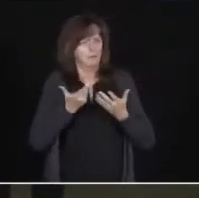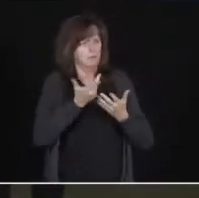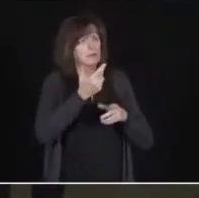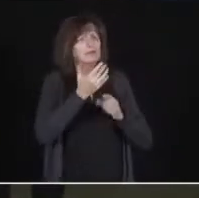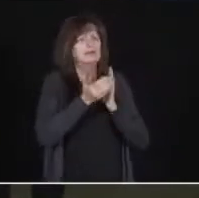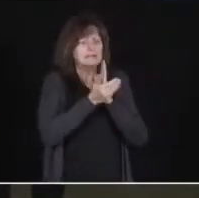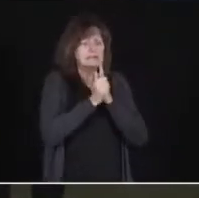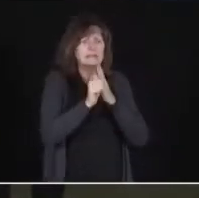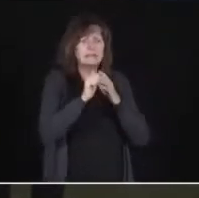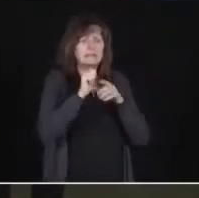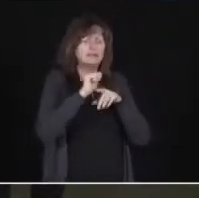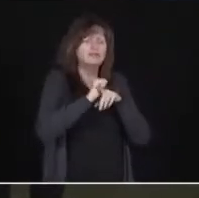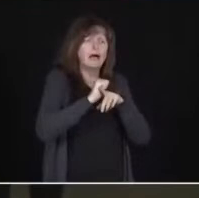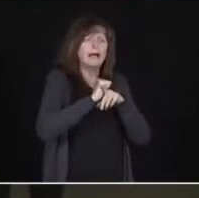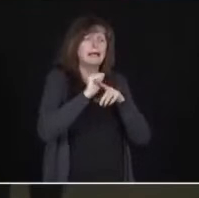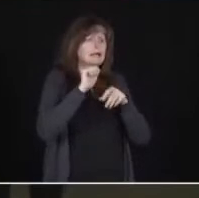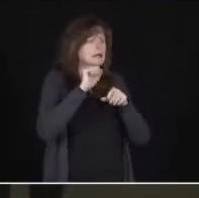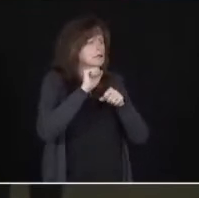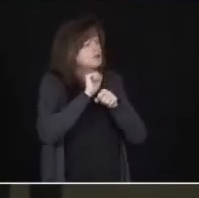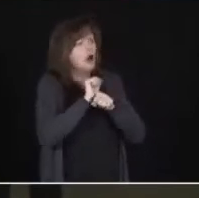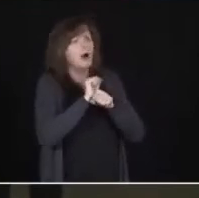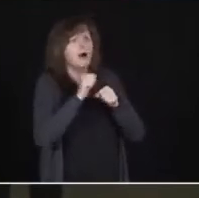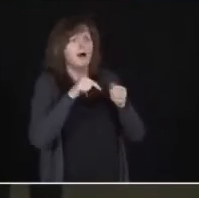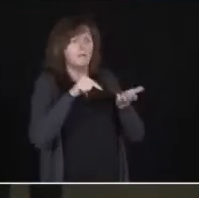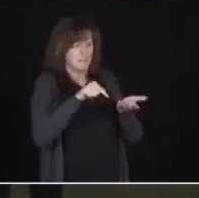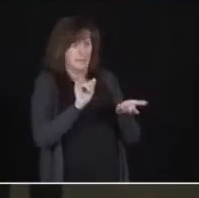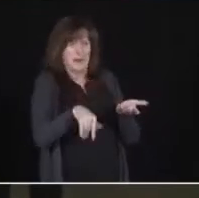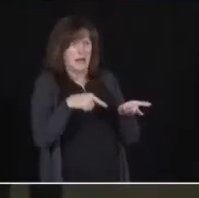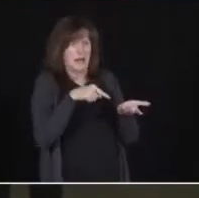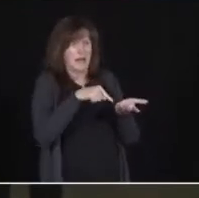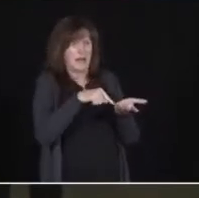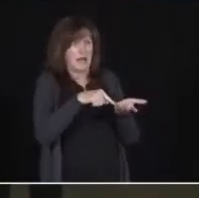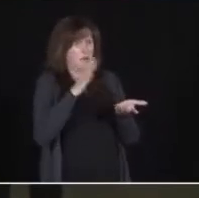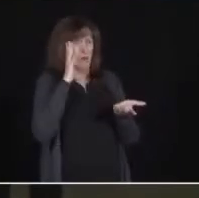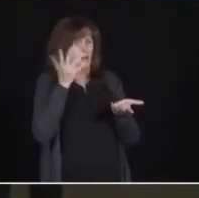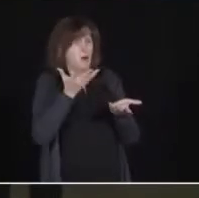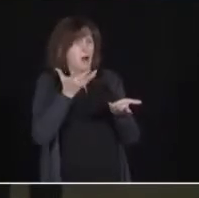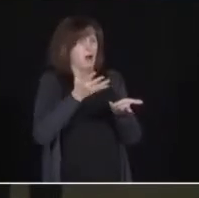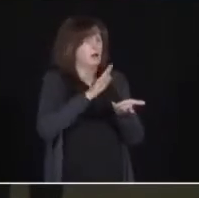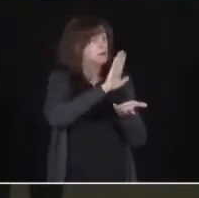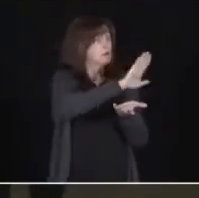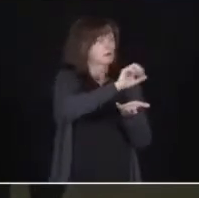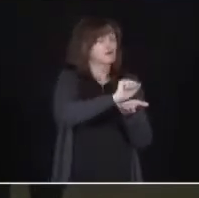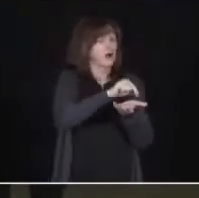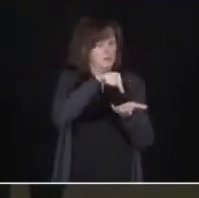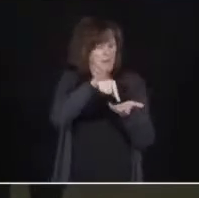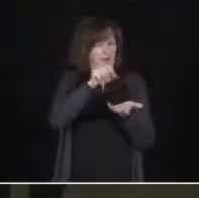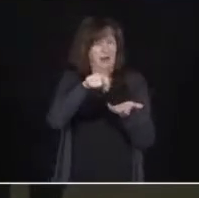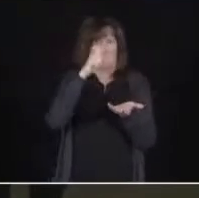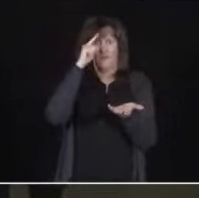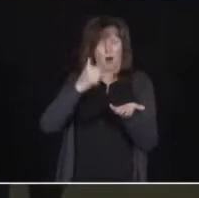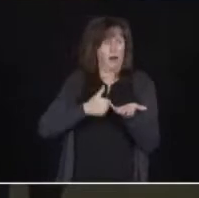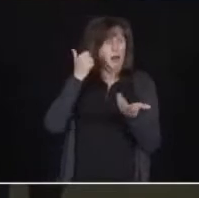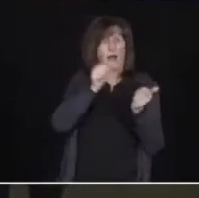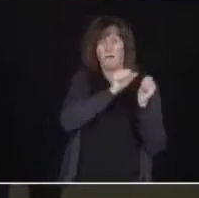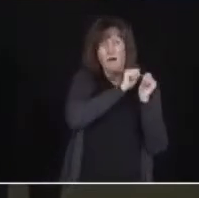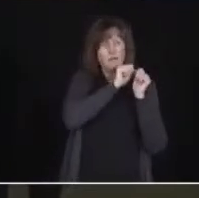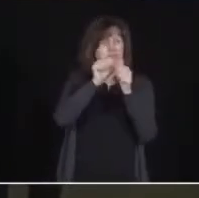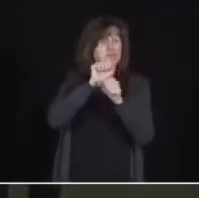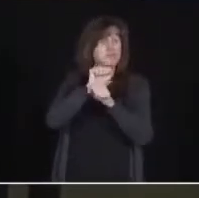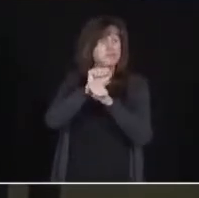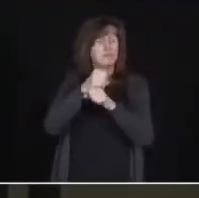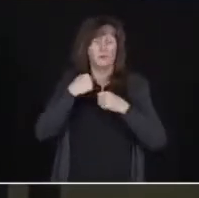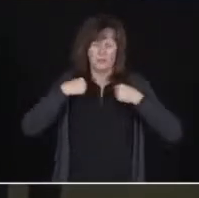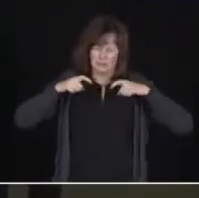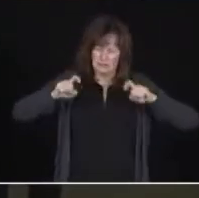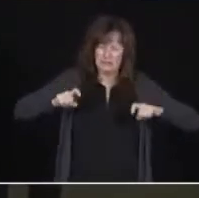for life. And we're going to need the help of every skilled tradesperson. Today, we're taking